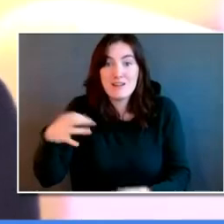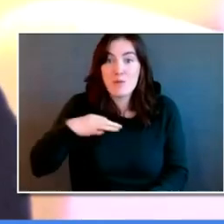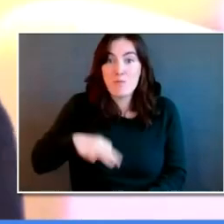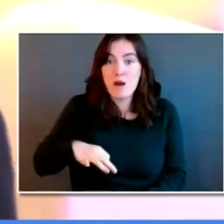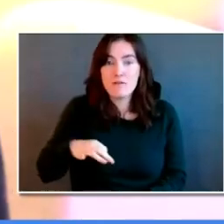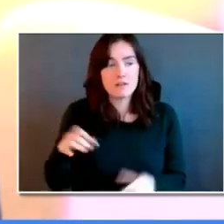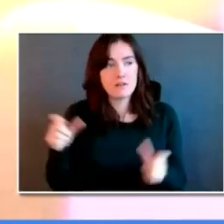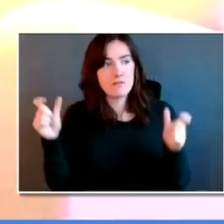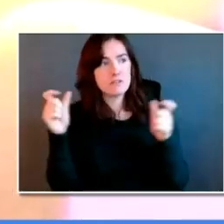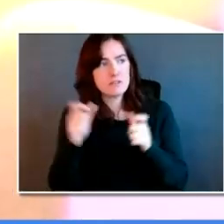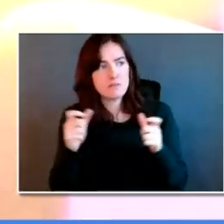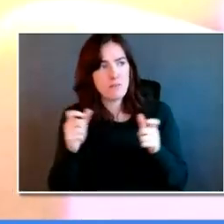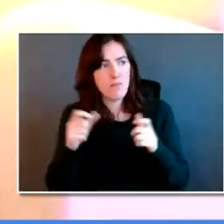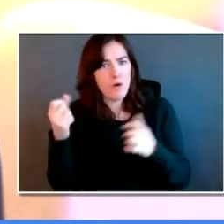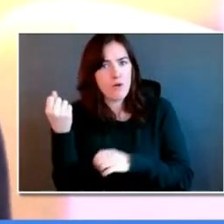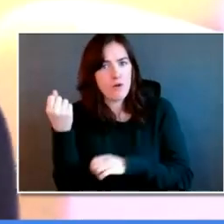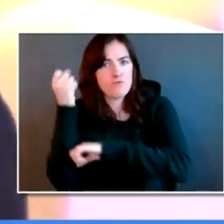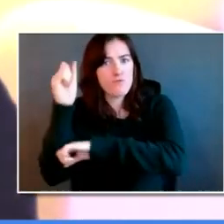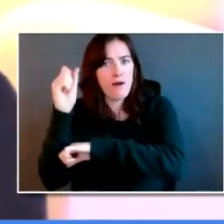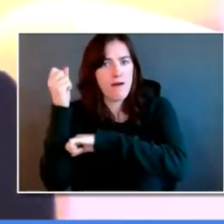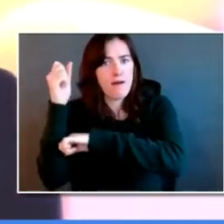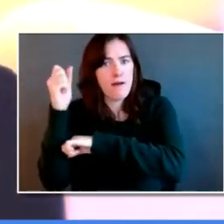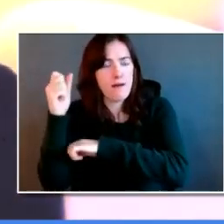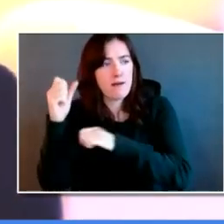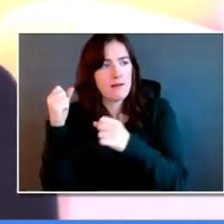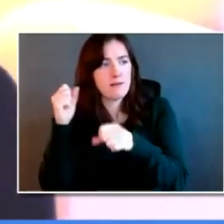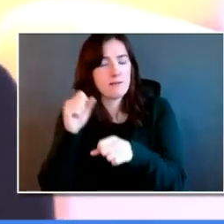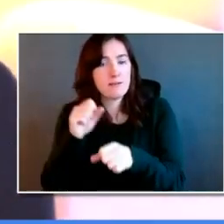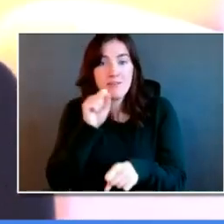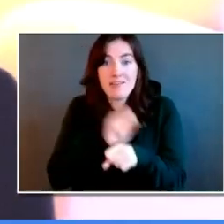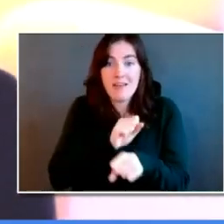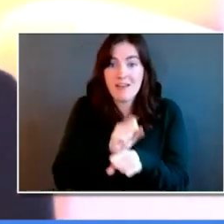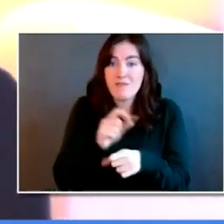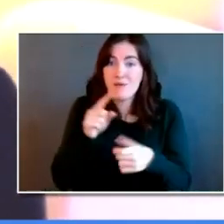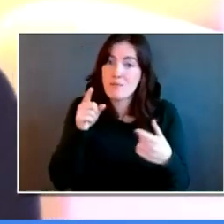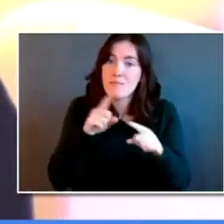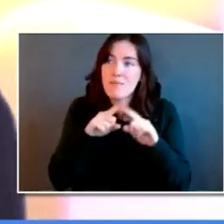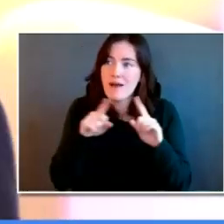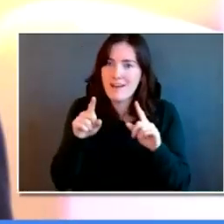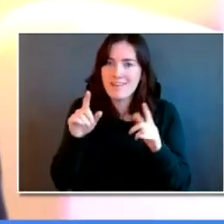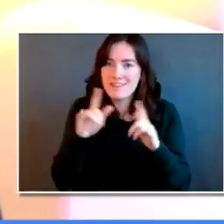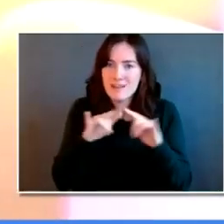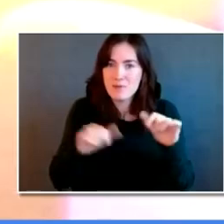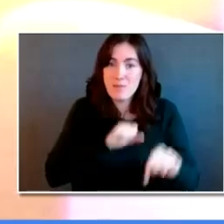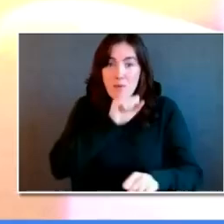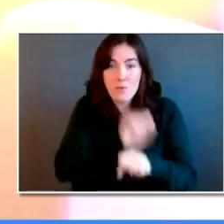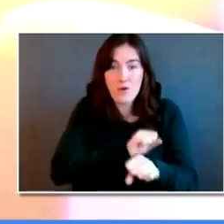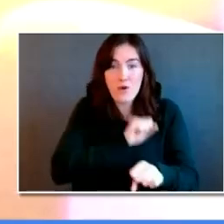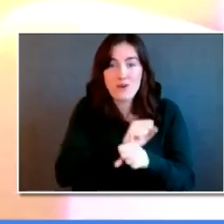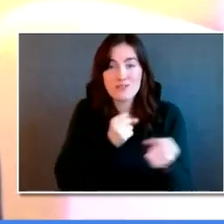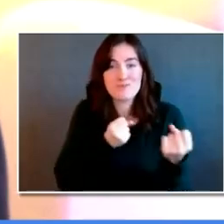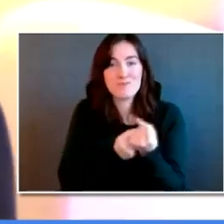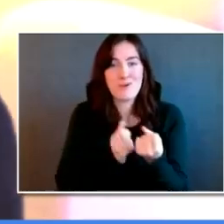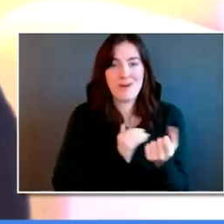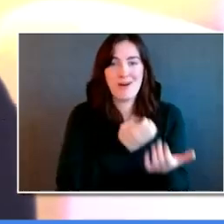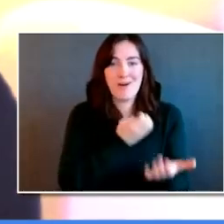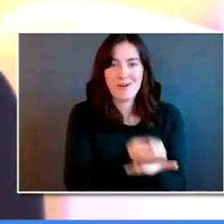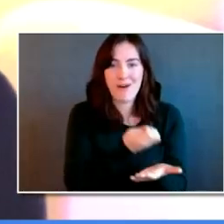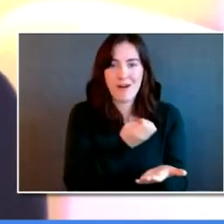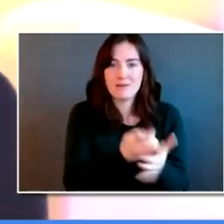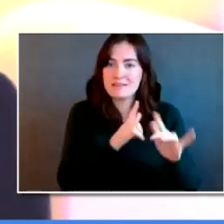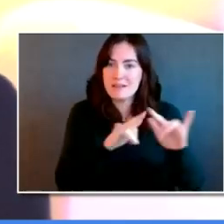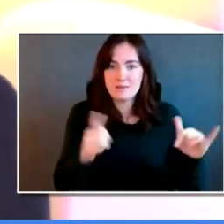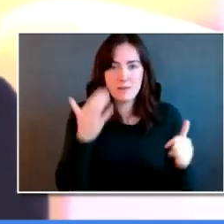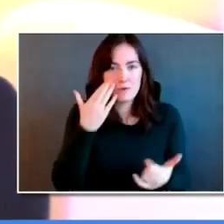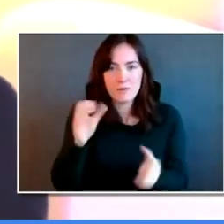labor to do the work of our economy without knowing if they can buy a house. And yes, our young people who